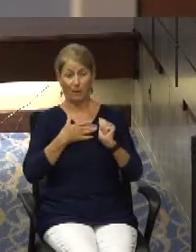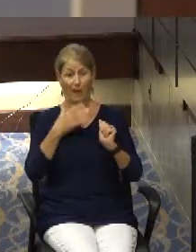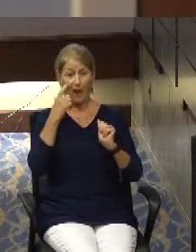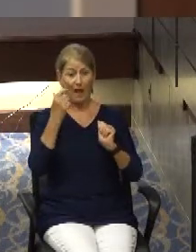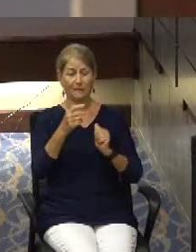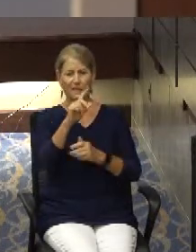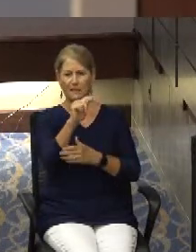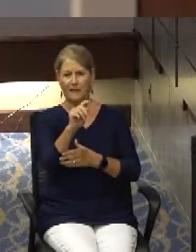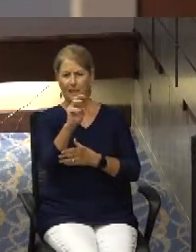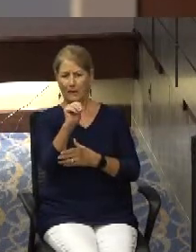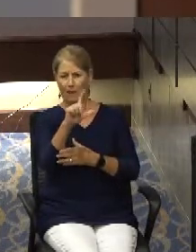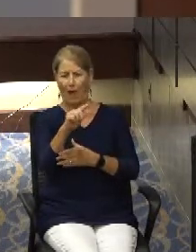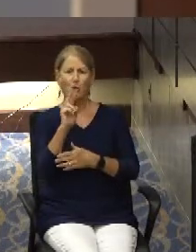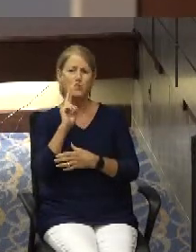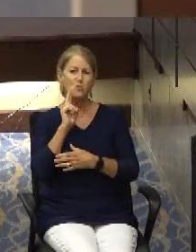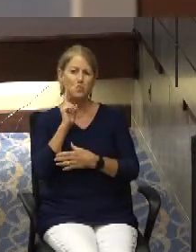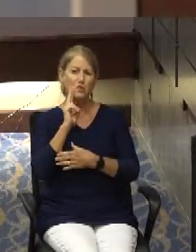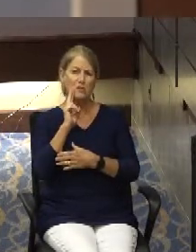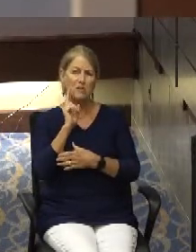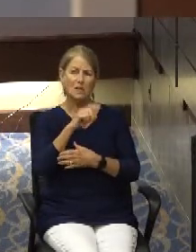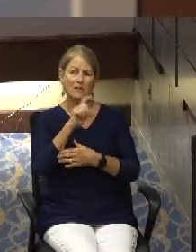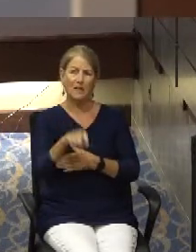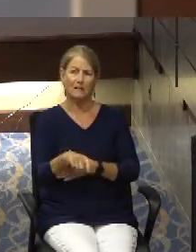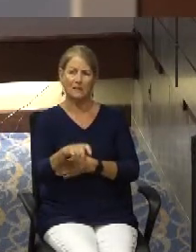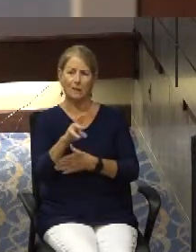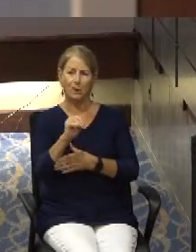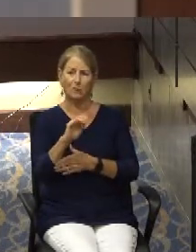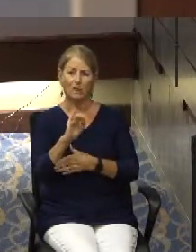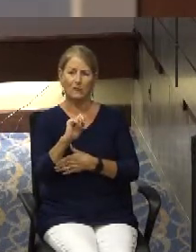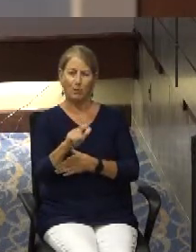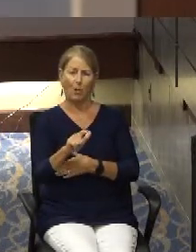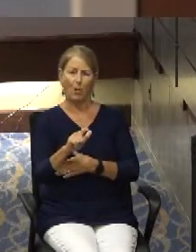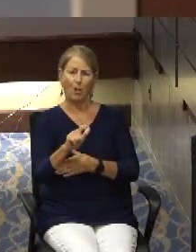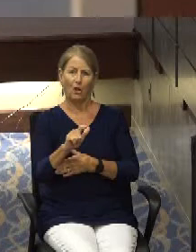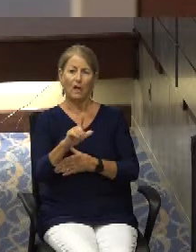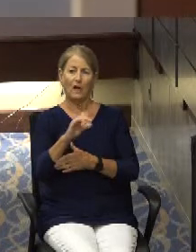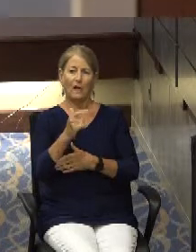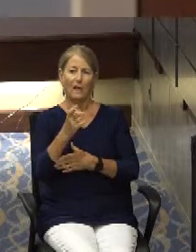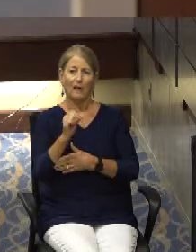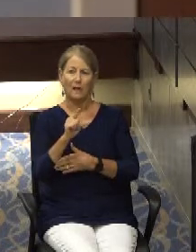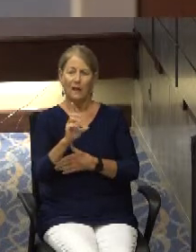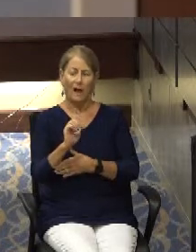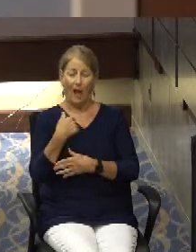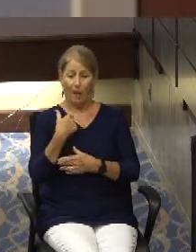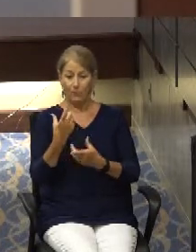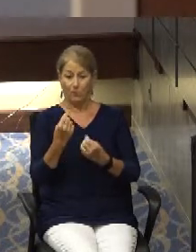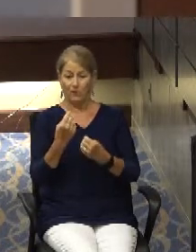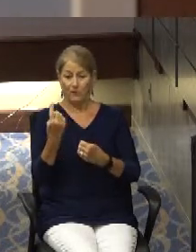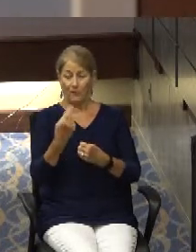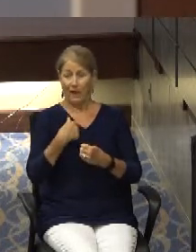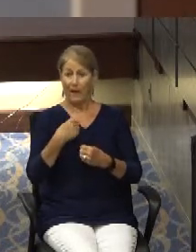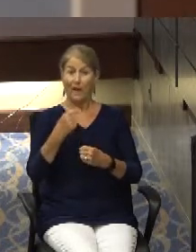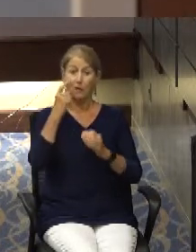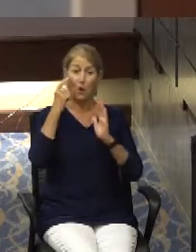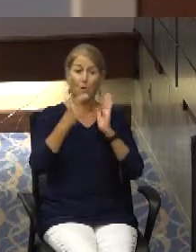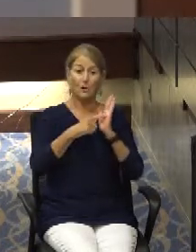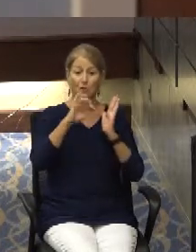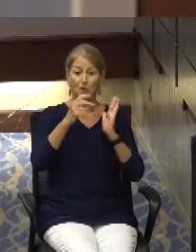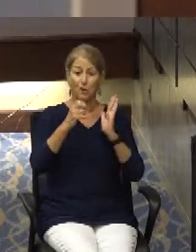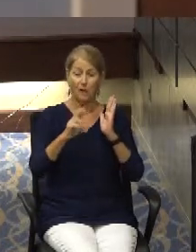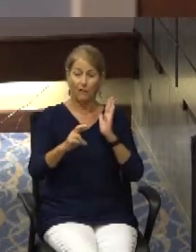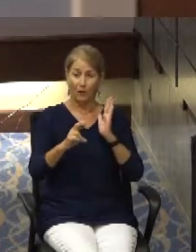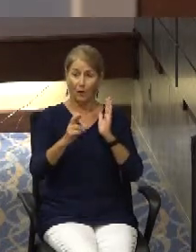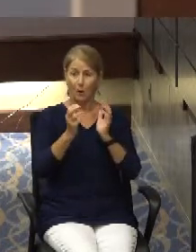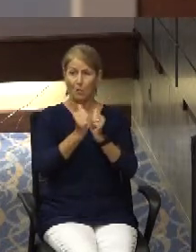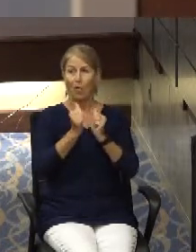in Houston, Texas Municipal League, and I was doing something. And I saw Jennifer with a boatload